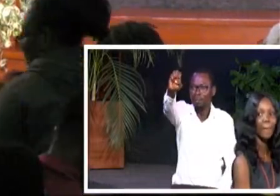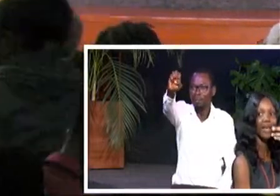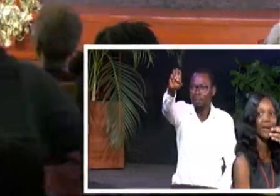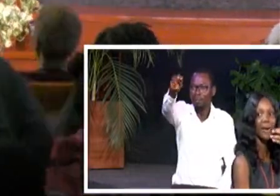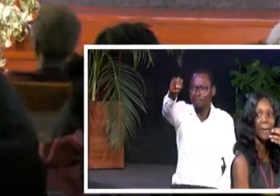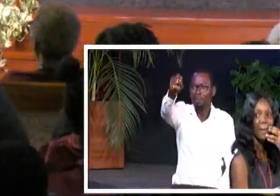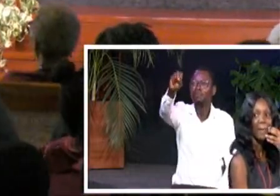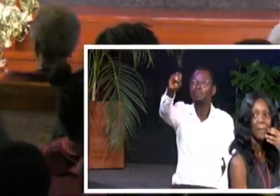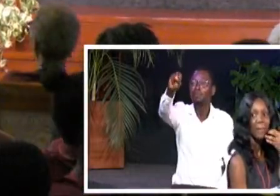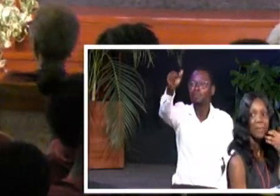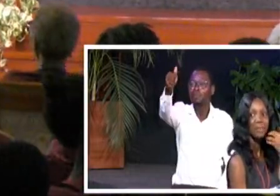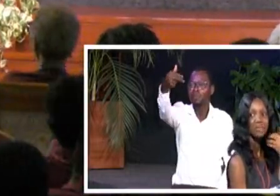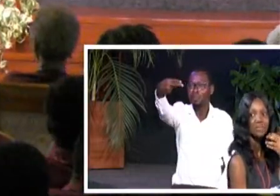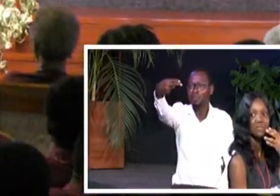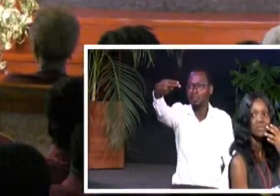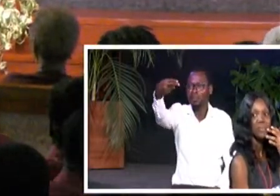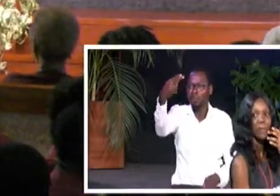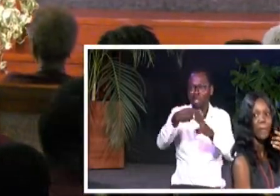Yeah. I told you.